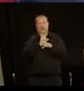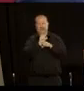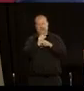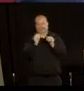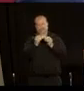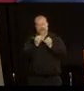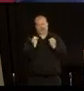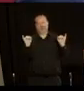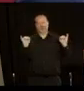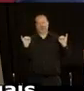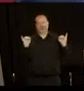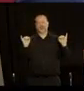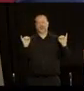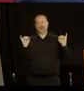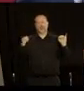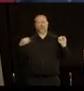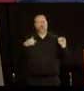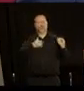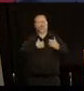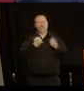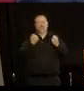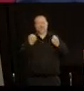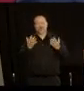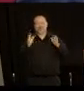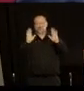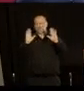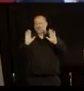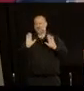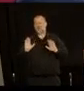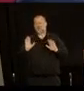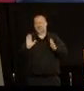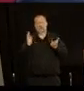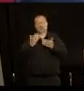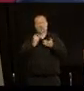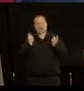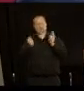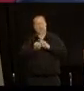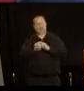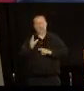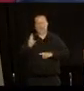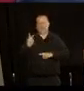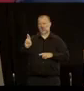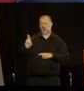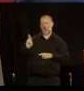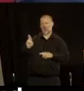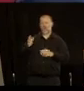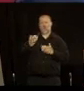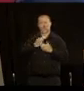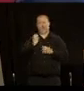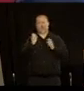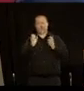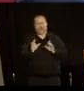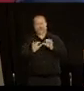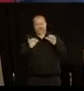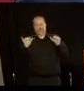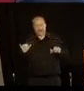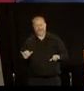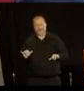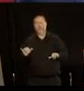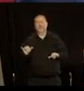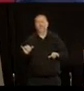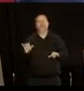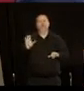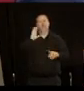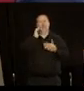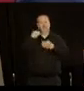independence. We have so many wonderful new changes coming to VR, a new case management system that